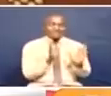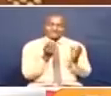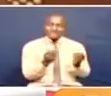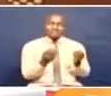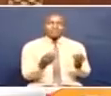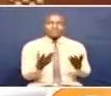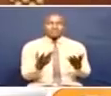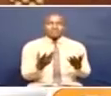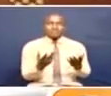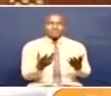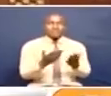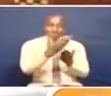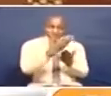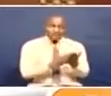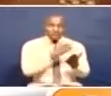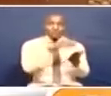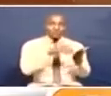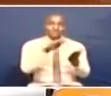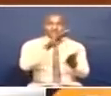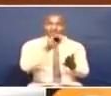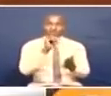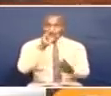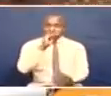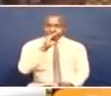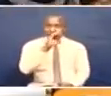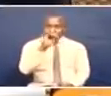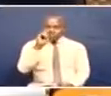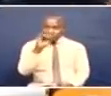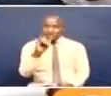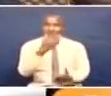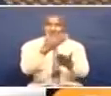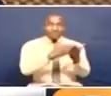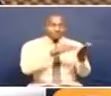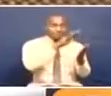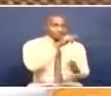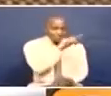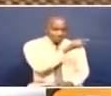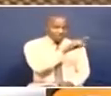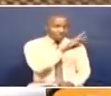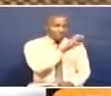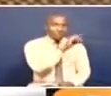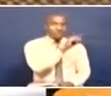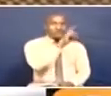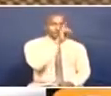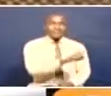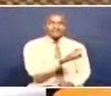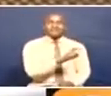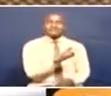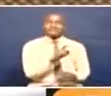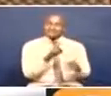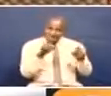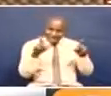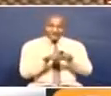1+1=2. Mm. The form you send from Mboni, the form you send from Wote, must be the